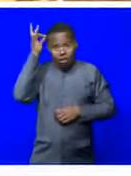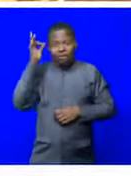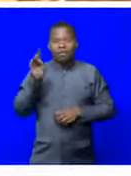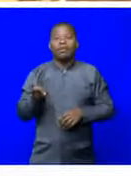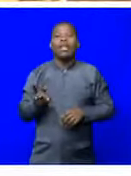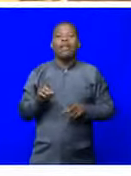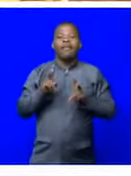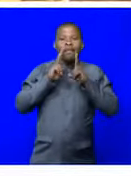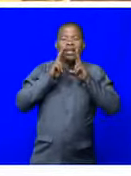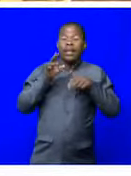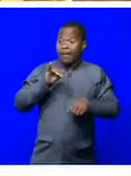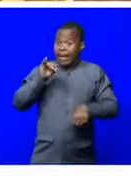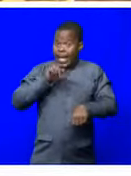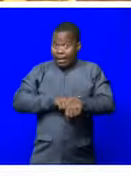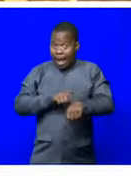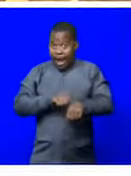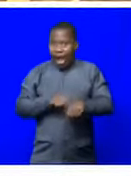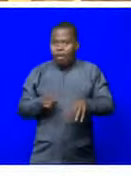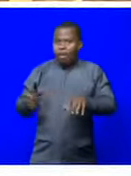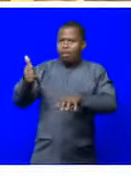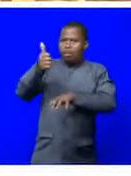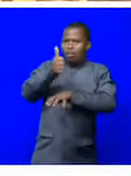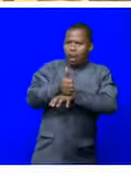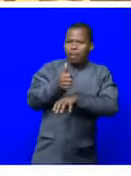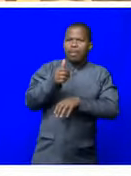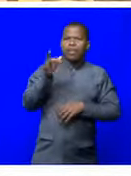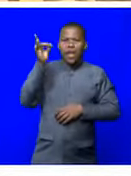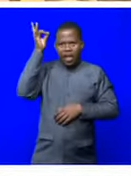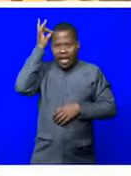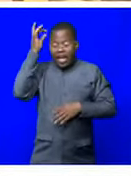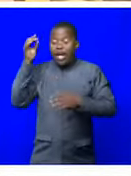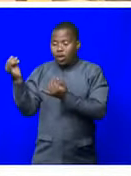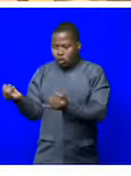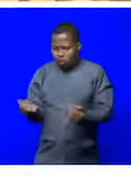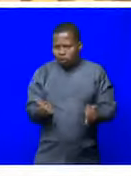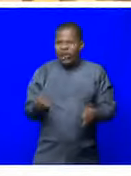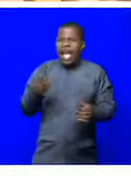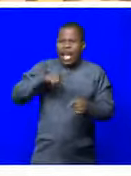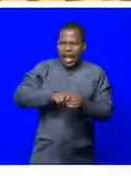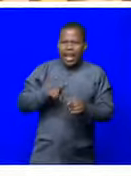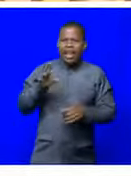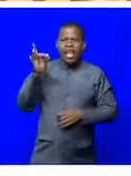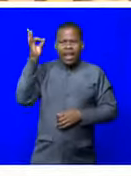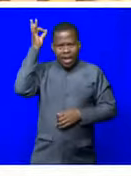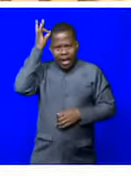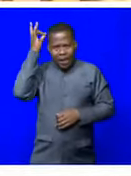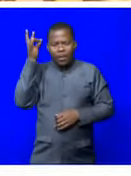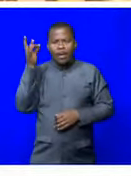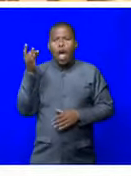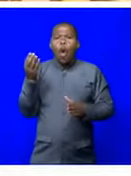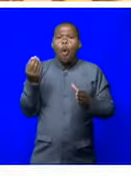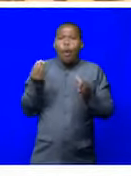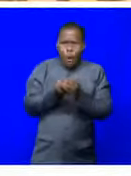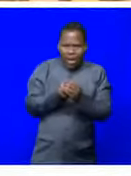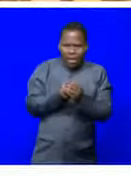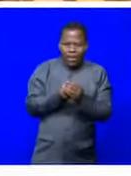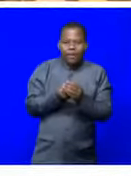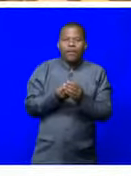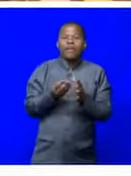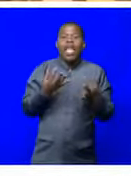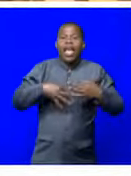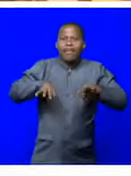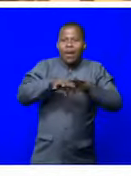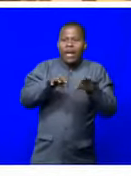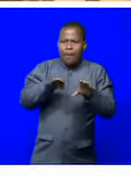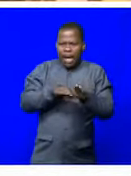kokube abekwe kulesihlalo sebukhosi. Kulolu hambo inkhosi yamangisi kanye nemalunga emndeni walobukhosi